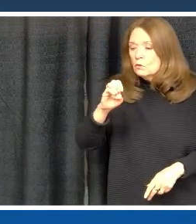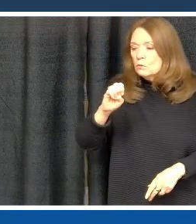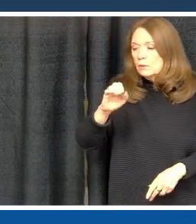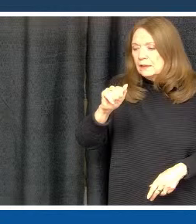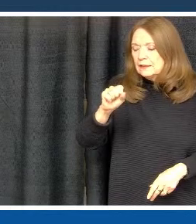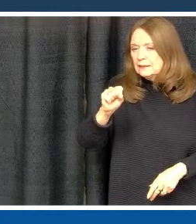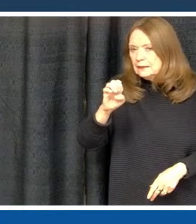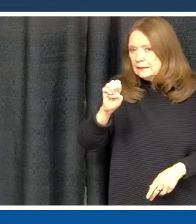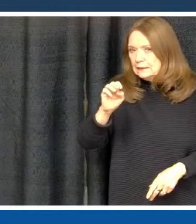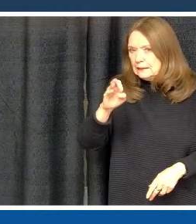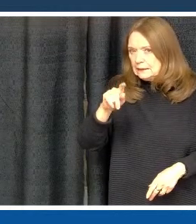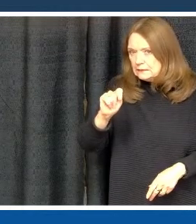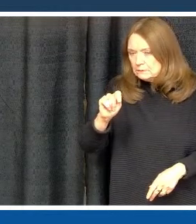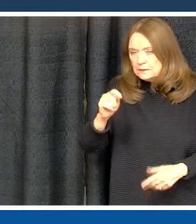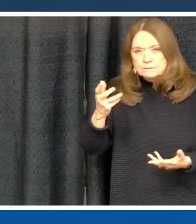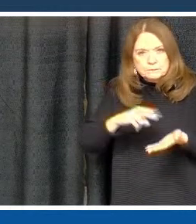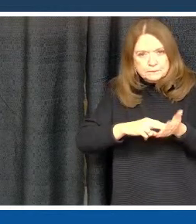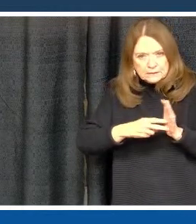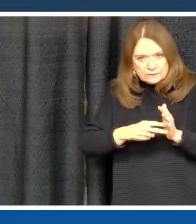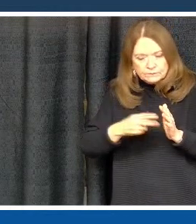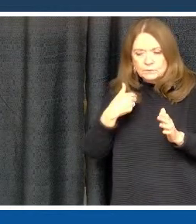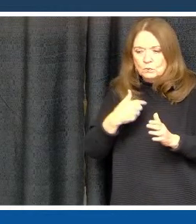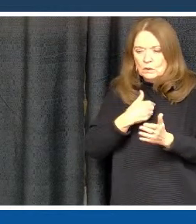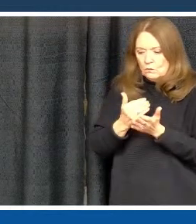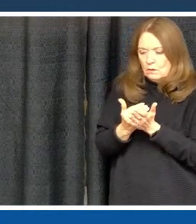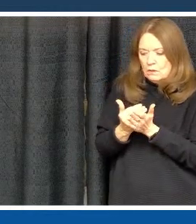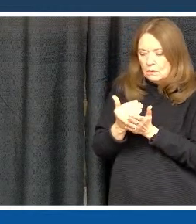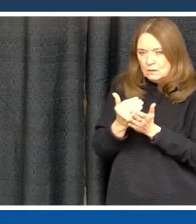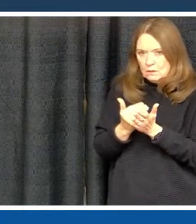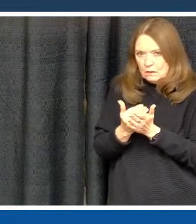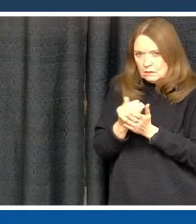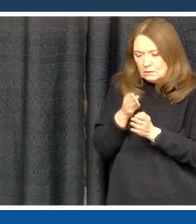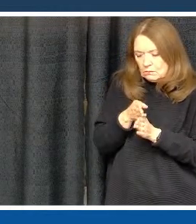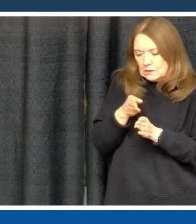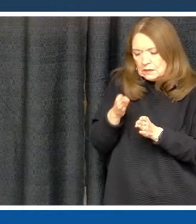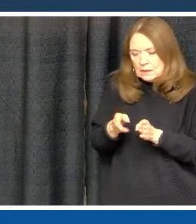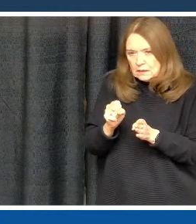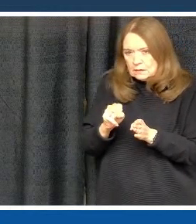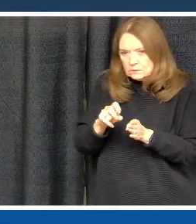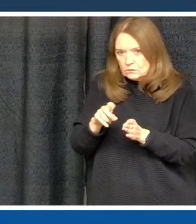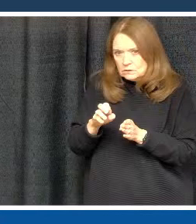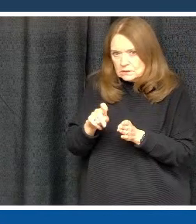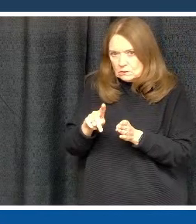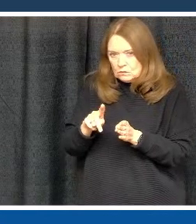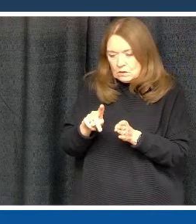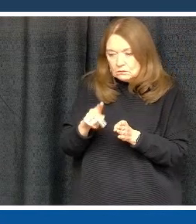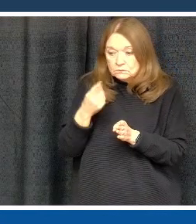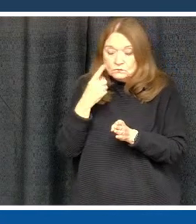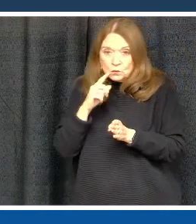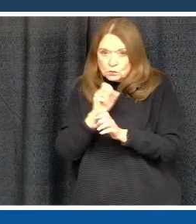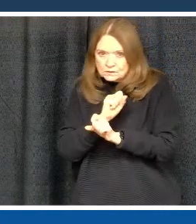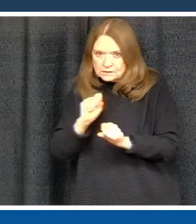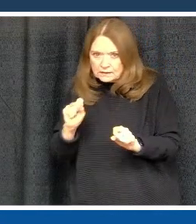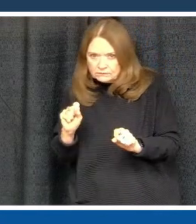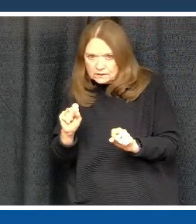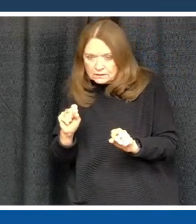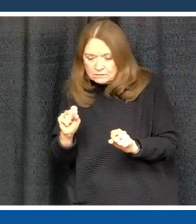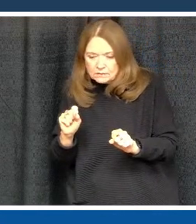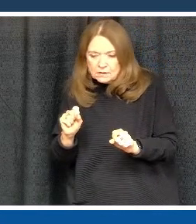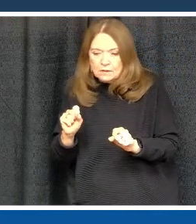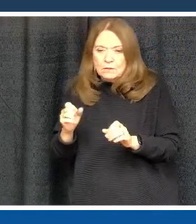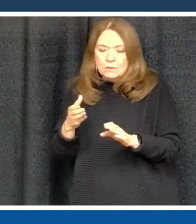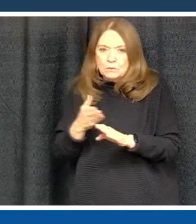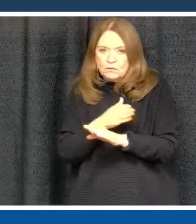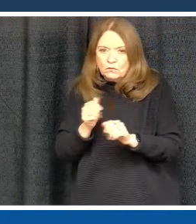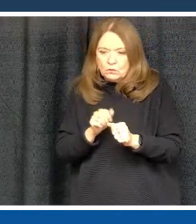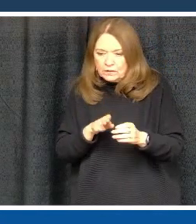Slope easement means we're going to grade the property beside the sidewalk at a safe distance before it can taper back at a slope